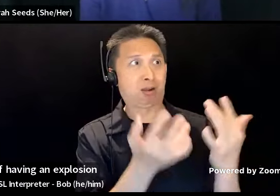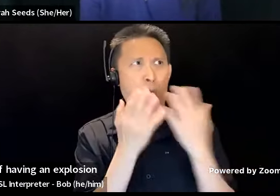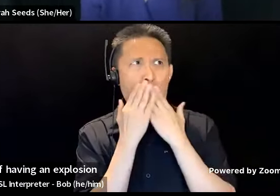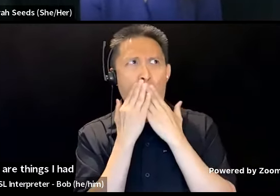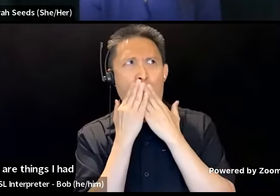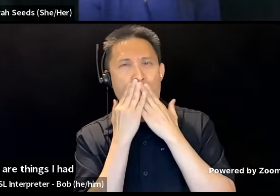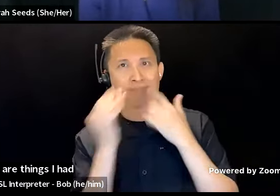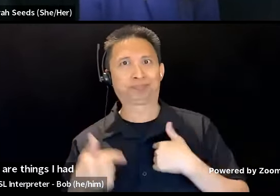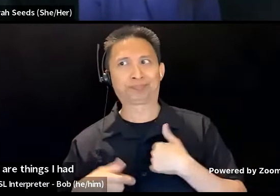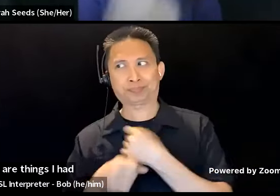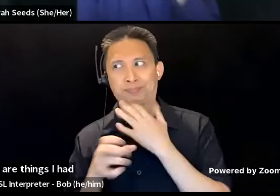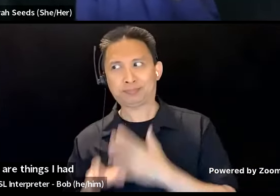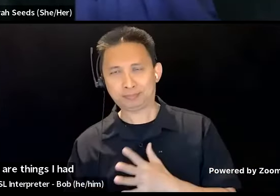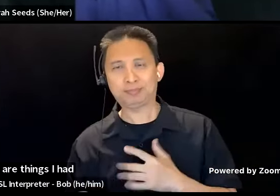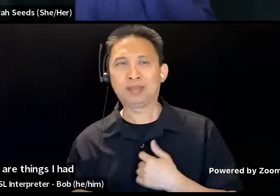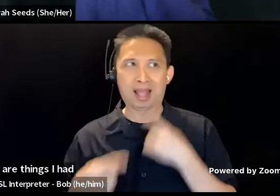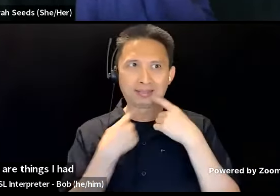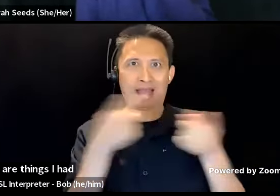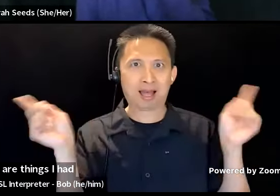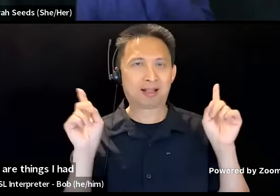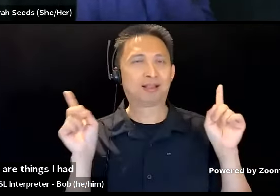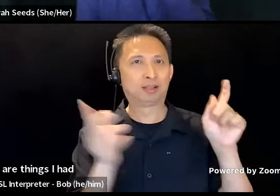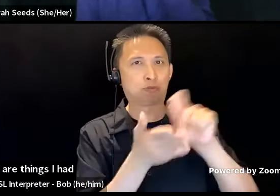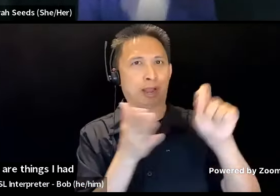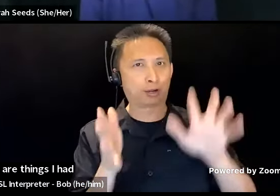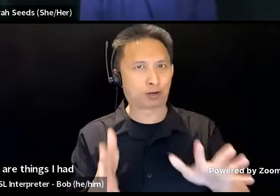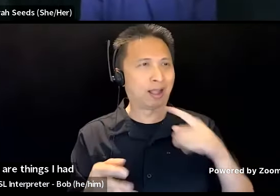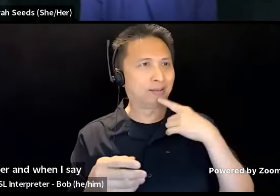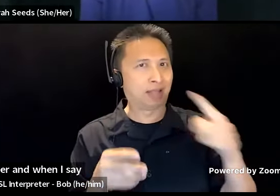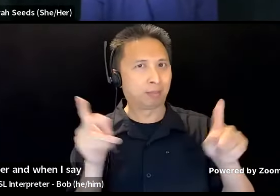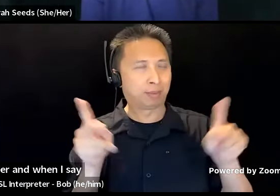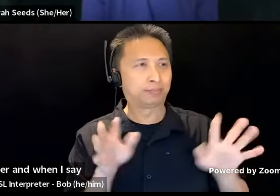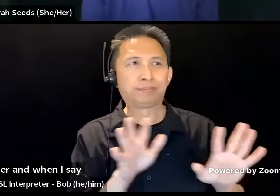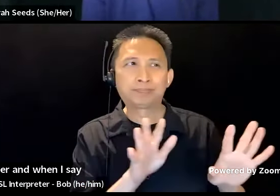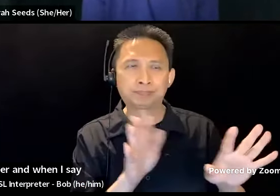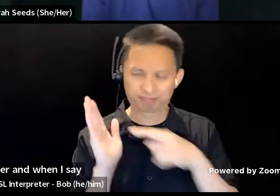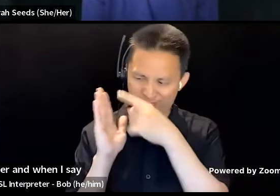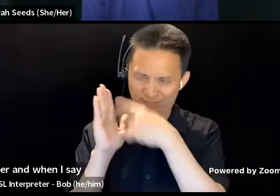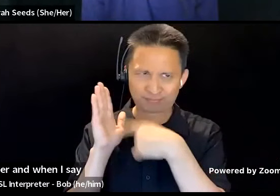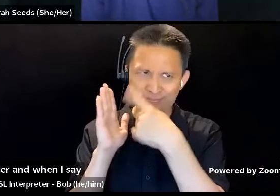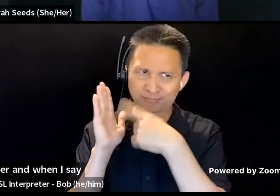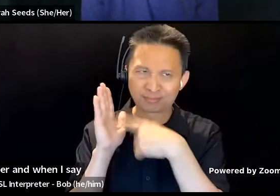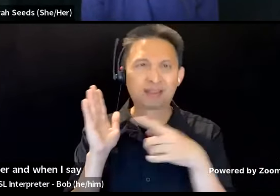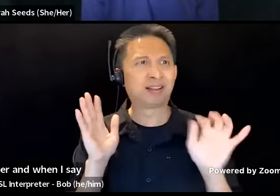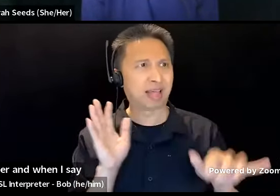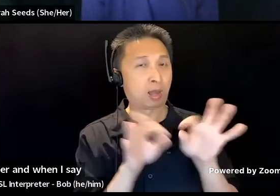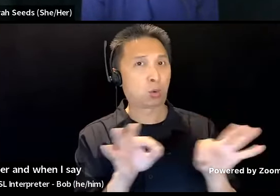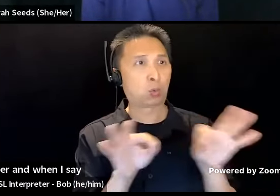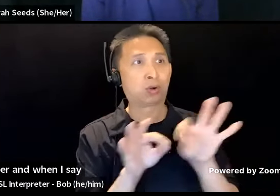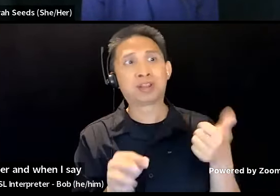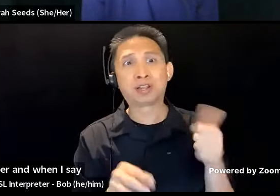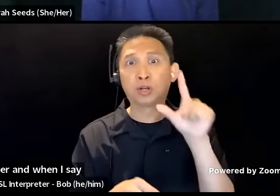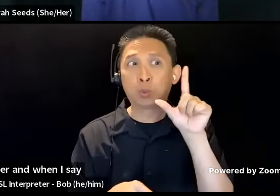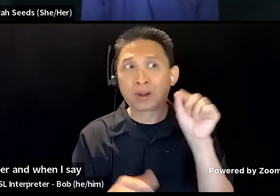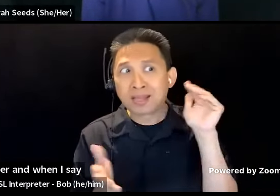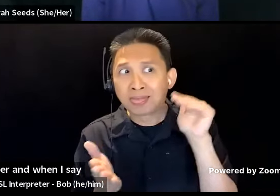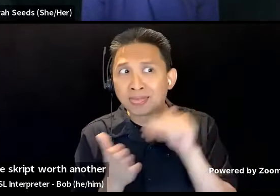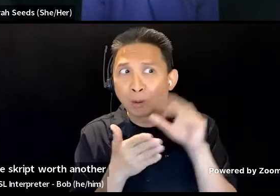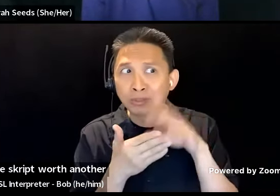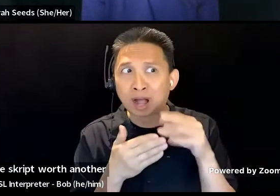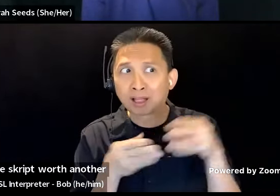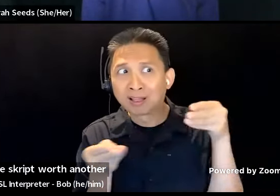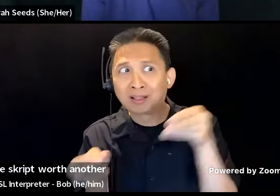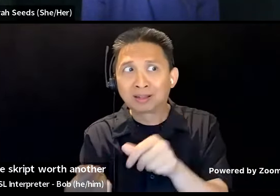like when I say to someone, is this thing in your script worth another $20K to the budget? Usually they say